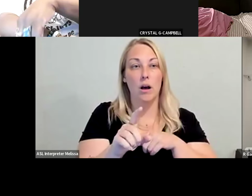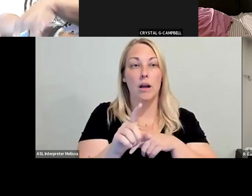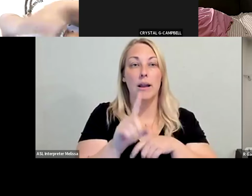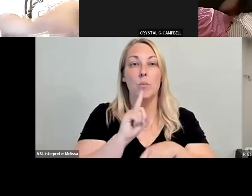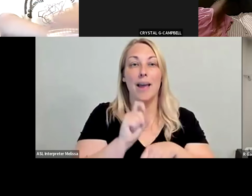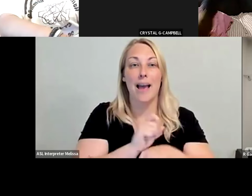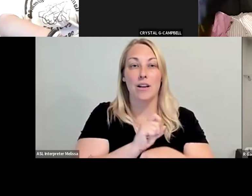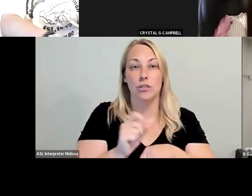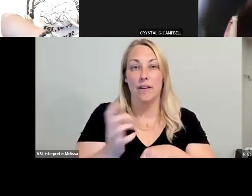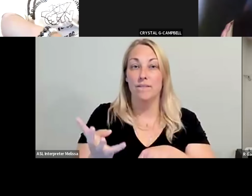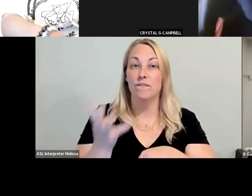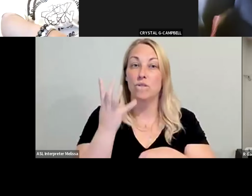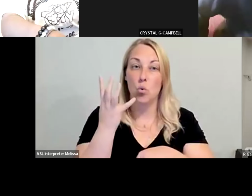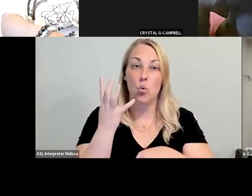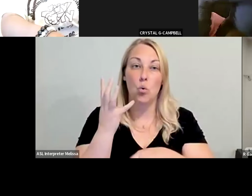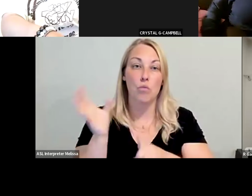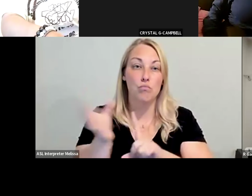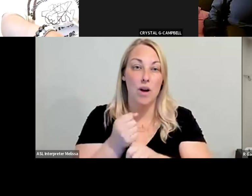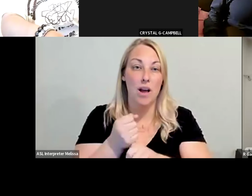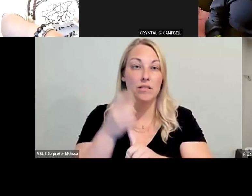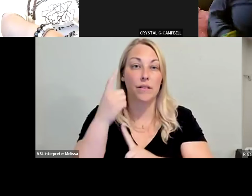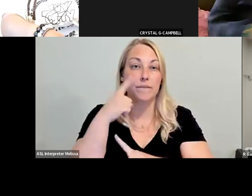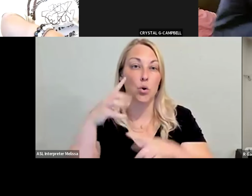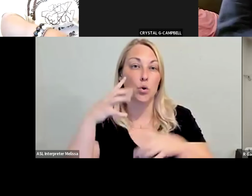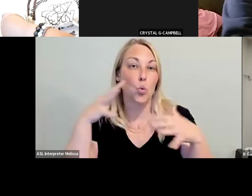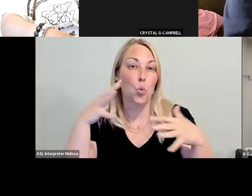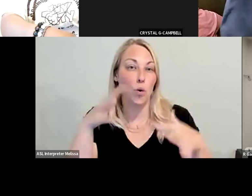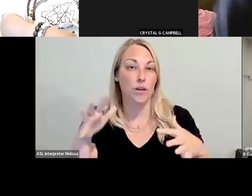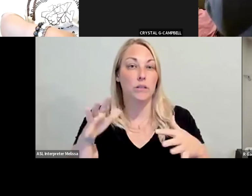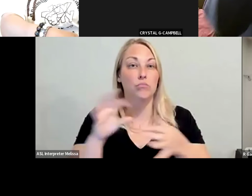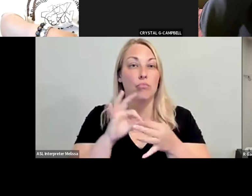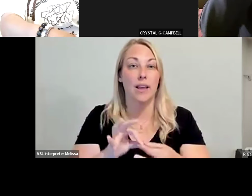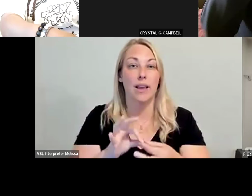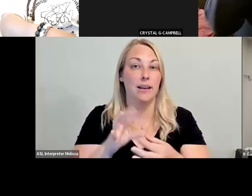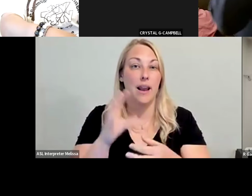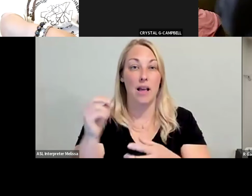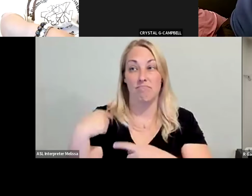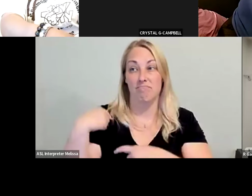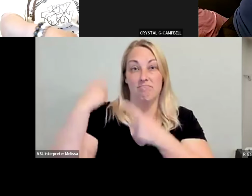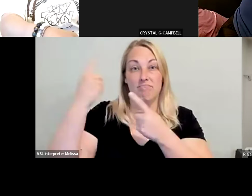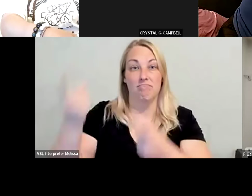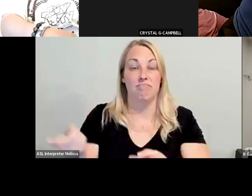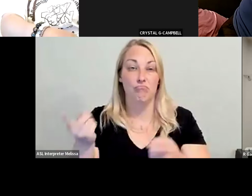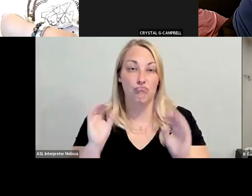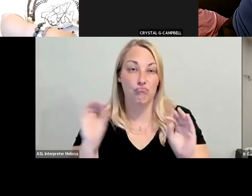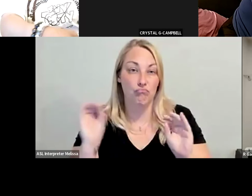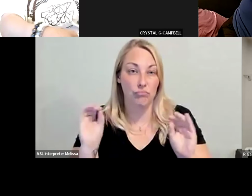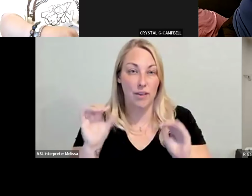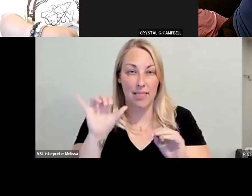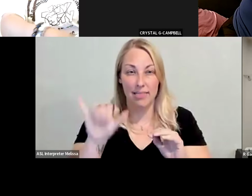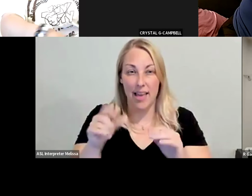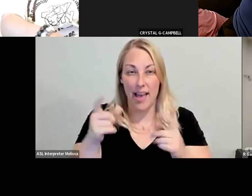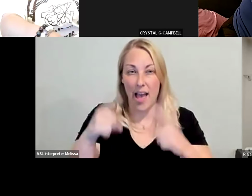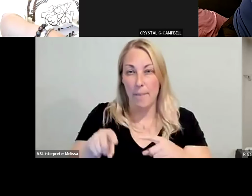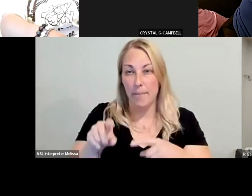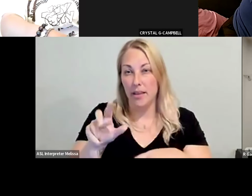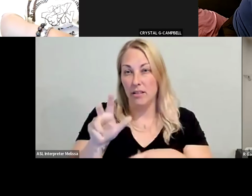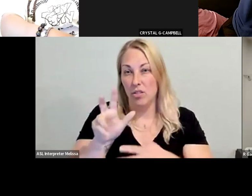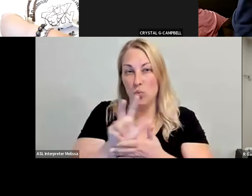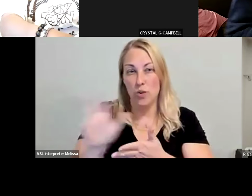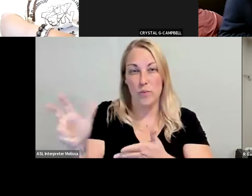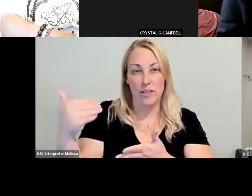made 4 arrests for noise at night. We have not had an incident since that night. Now it happened 3 Fridays